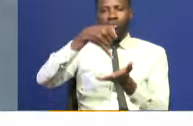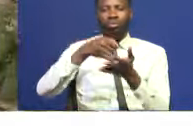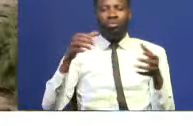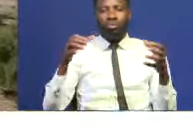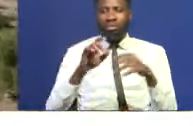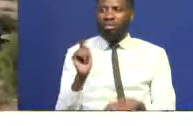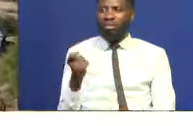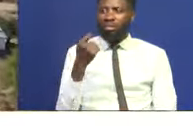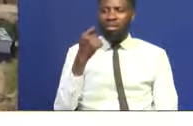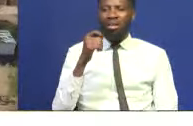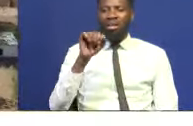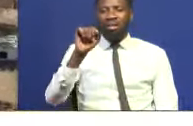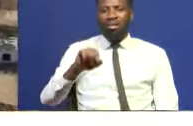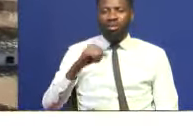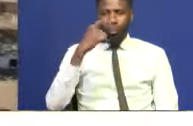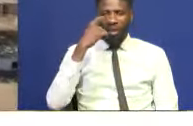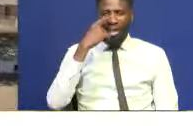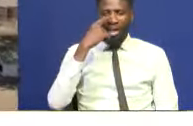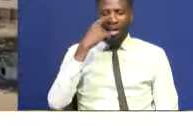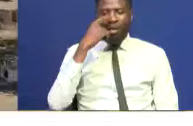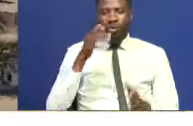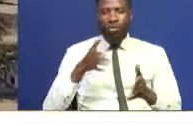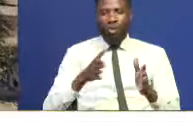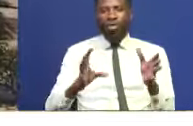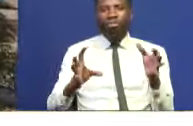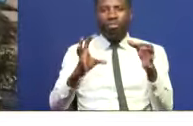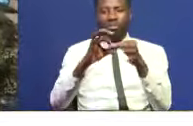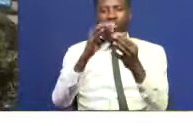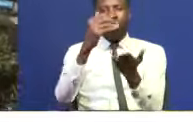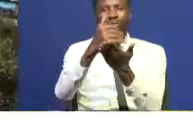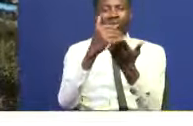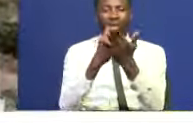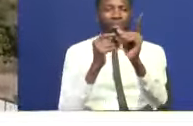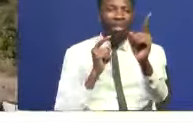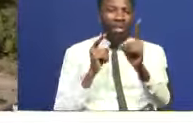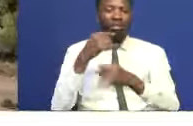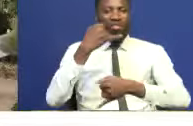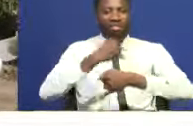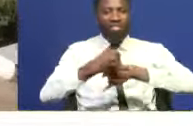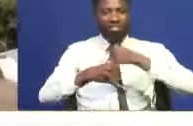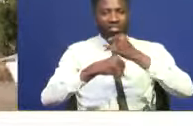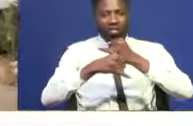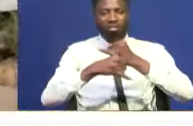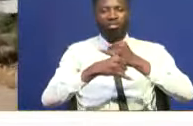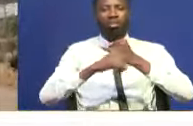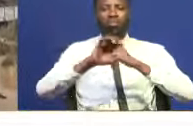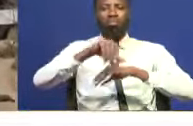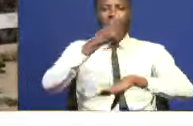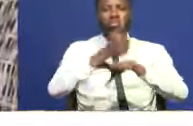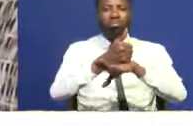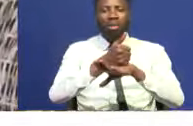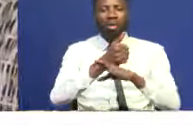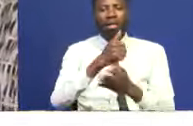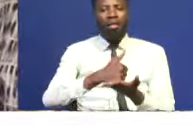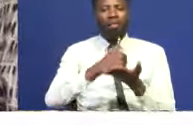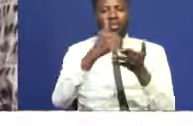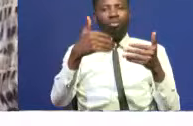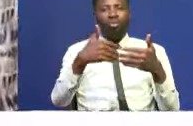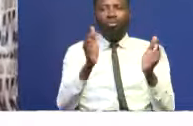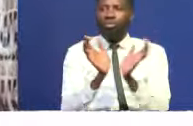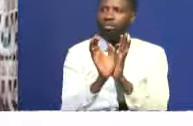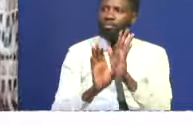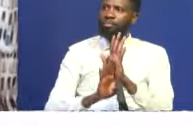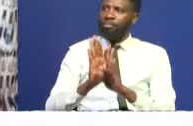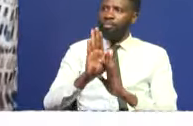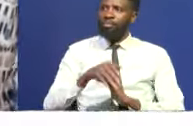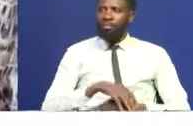South Sudan Link Road program aimed at integrating infrastructure with community development. Turkana County